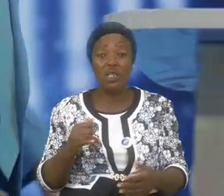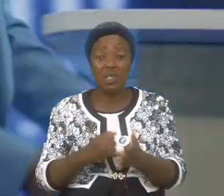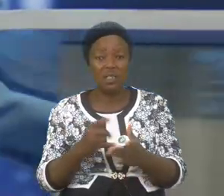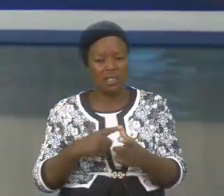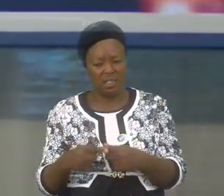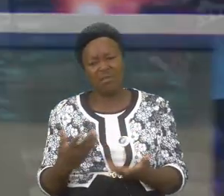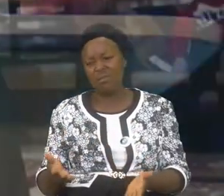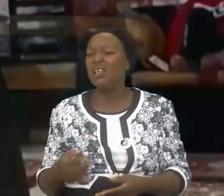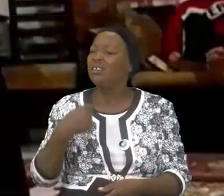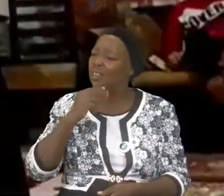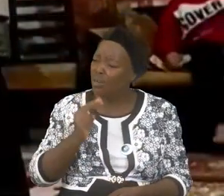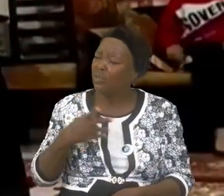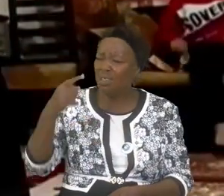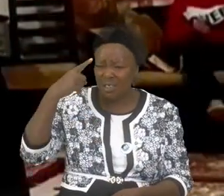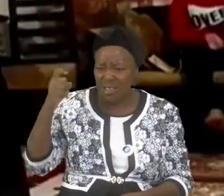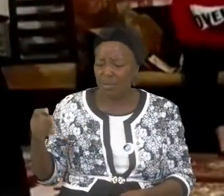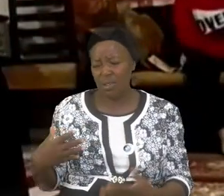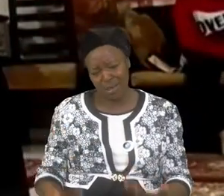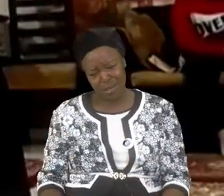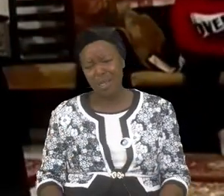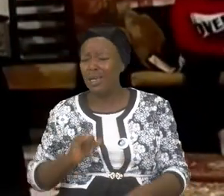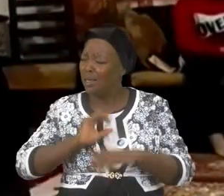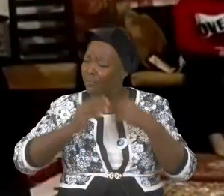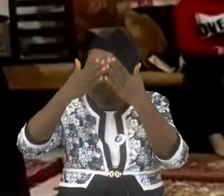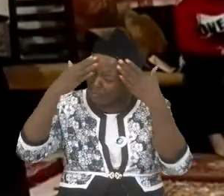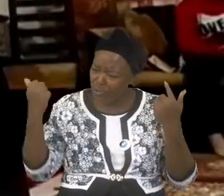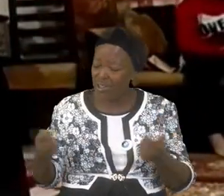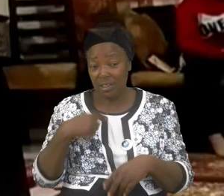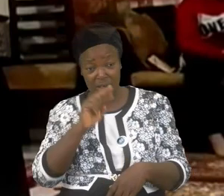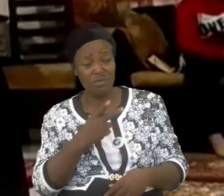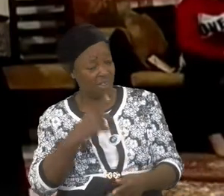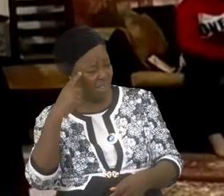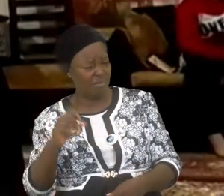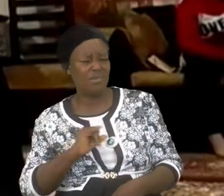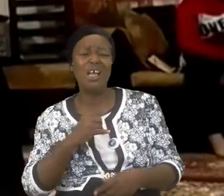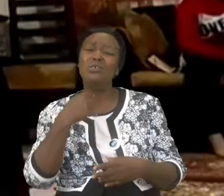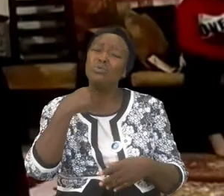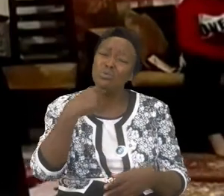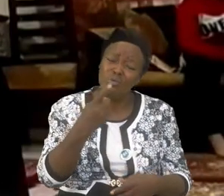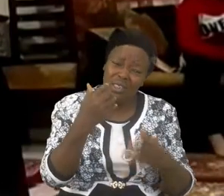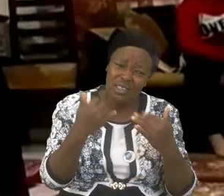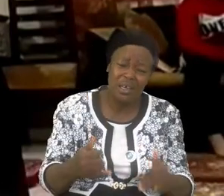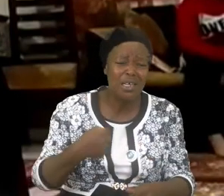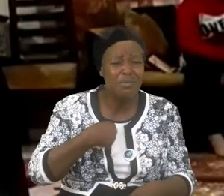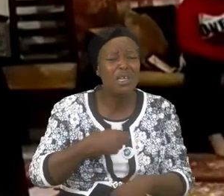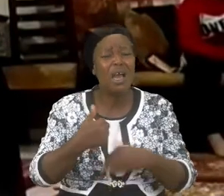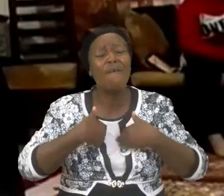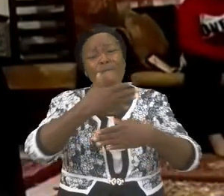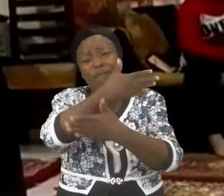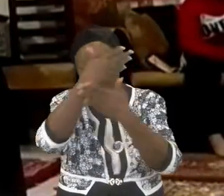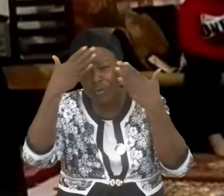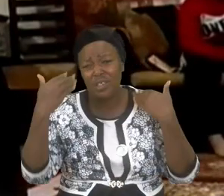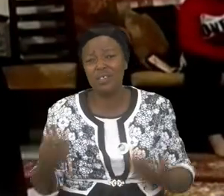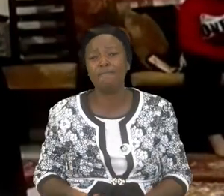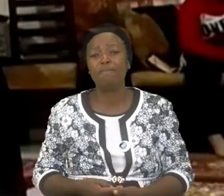us the dream. I just told you now, I have forgotten, but you must tell me. They said, nobody